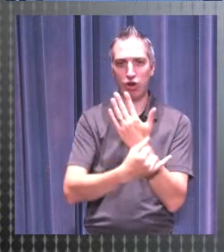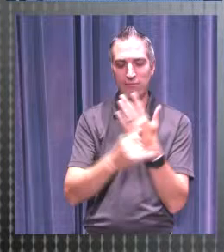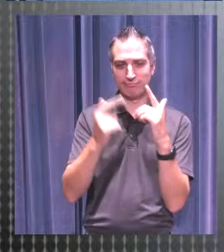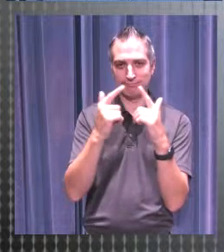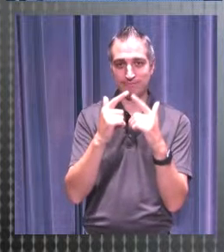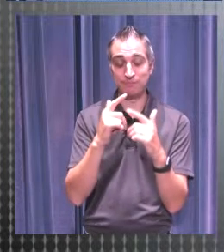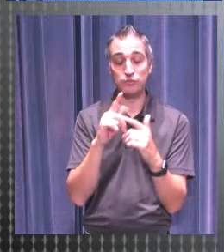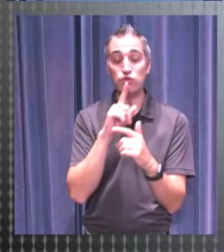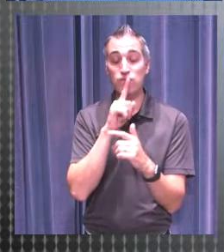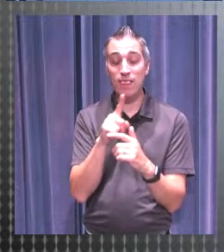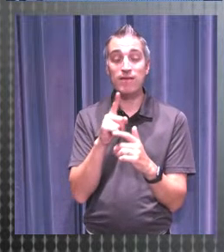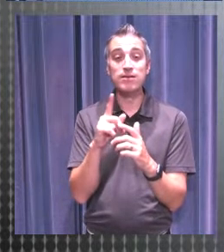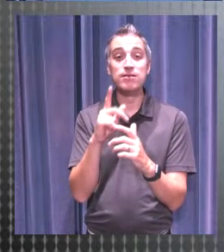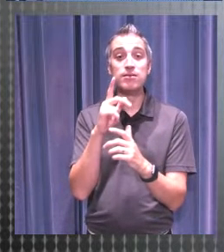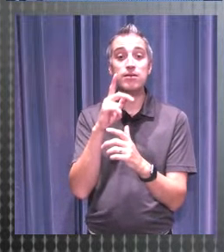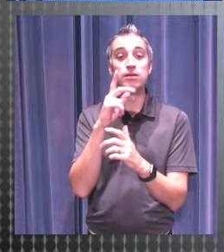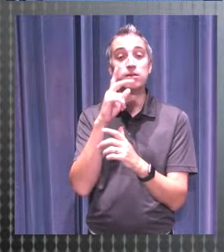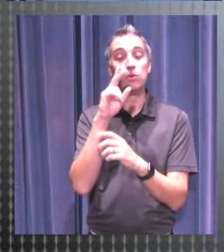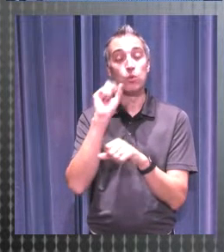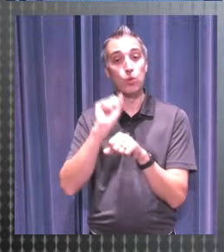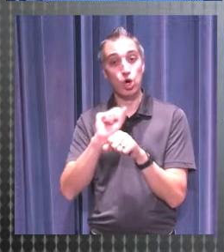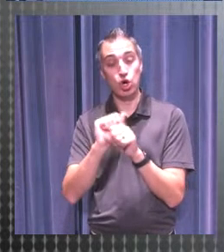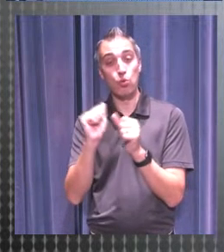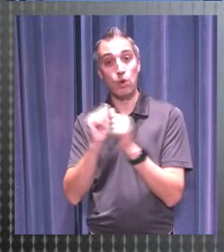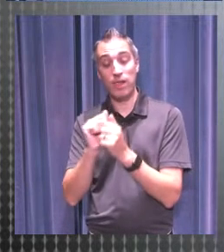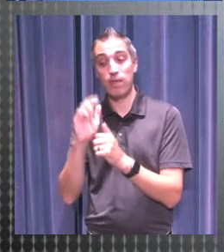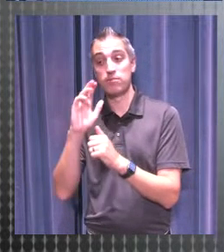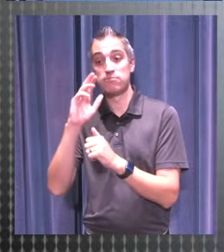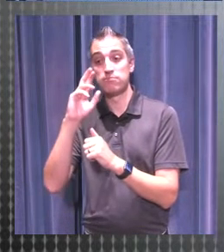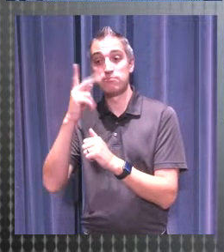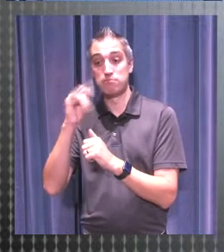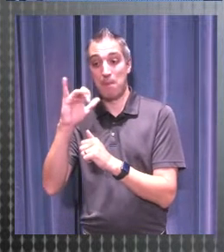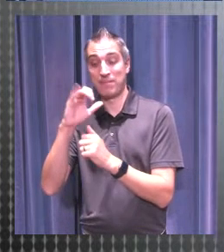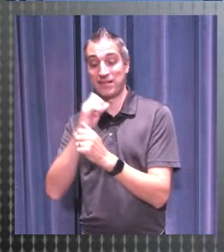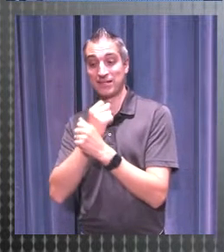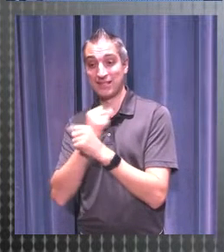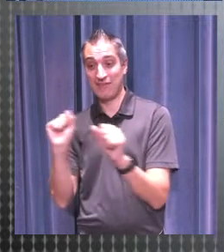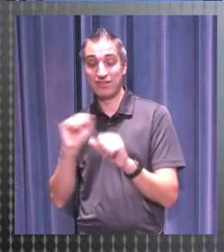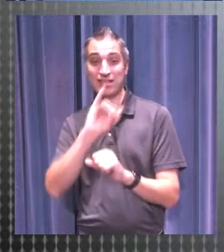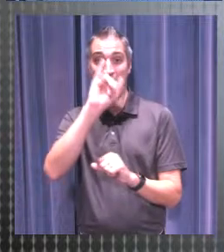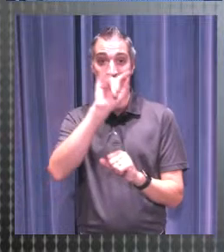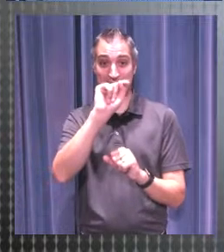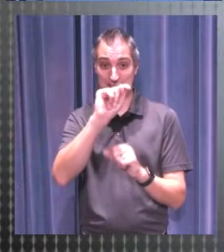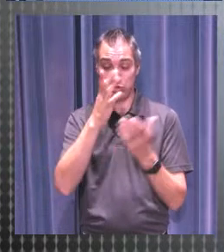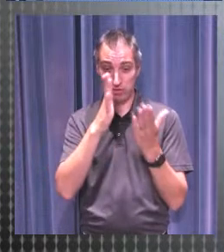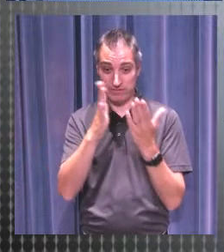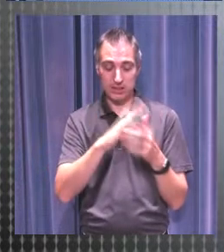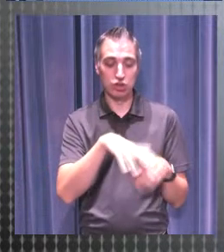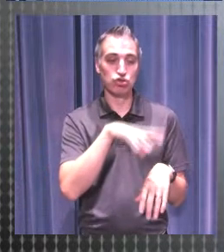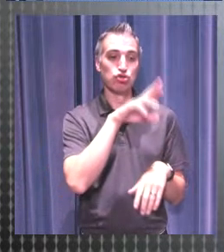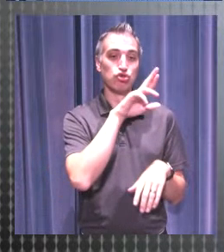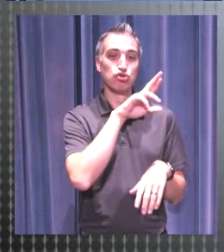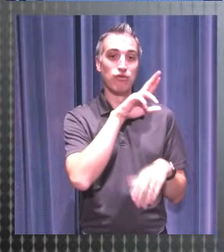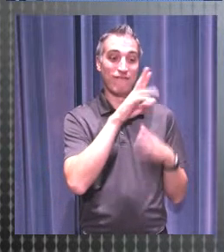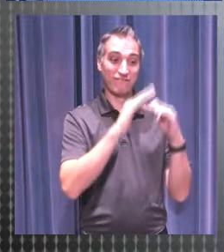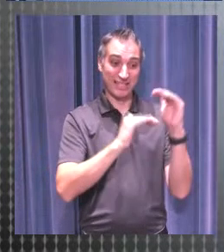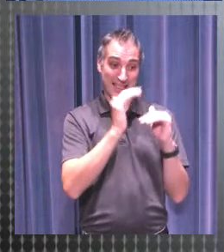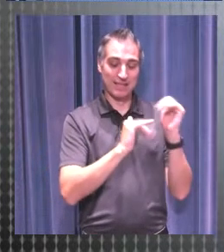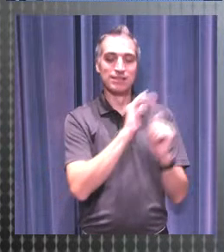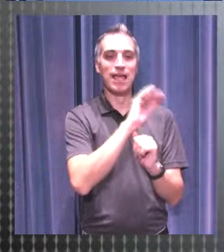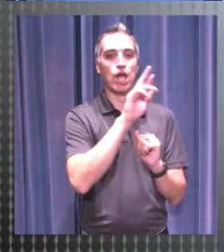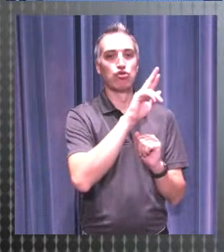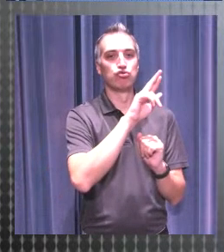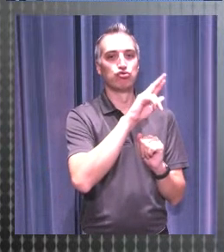a conglomerate effort between the Department of Public Safety, IT services, facilities, and risk management to get these projects